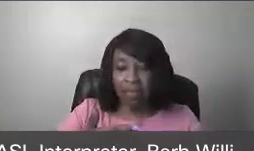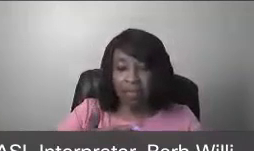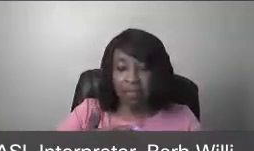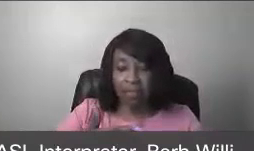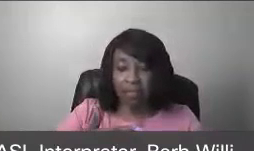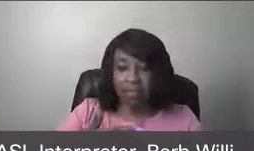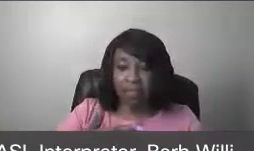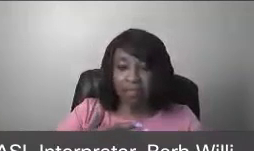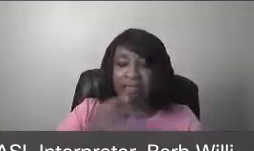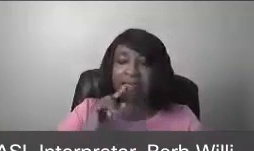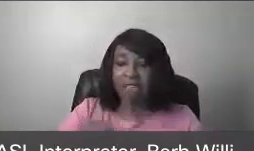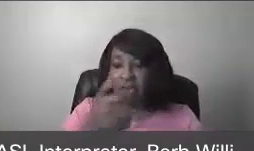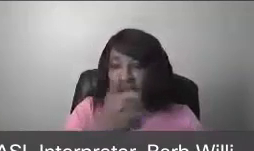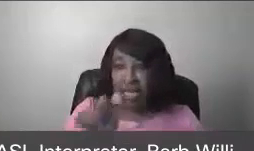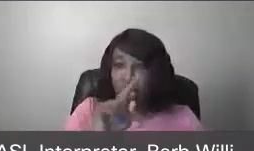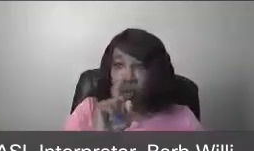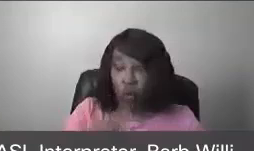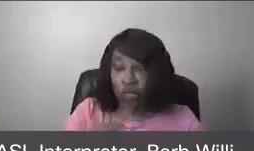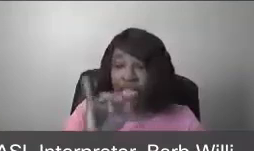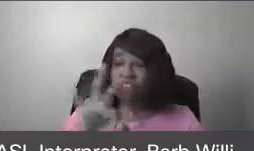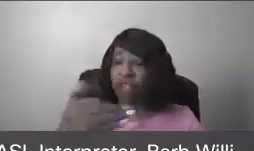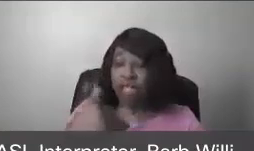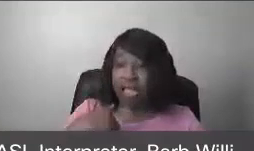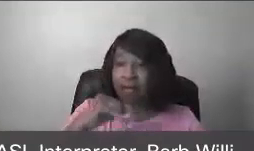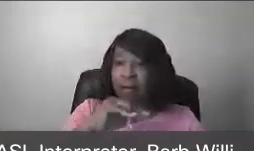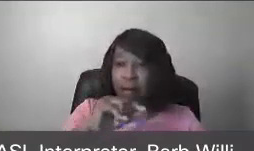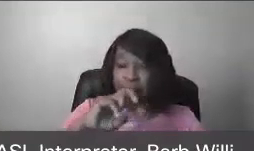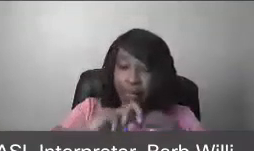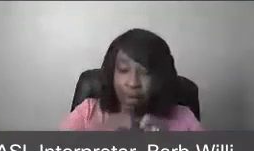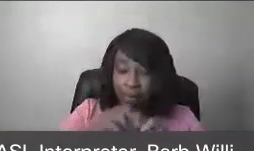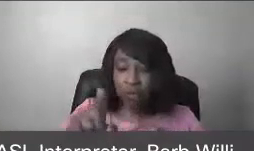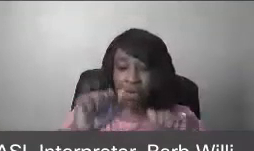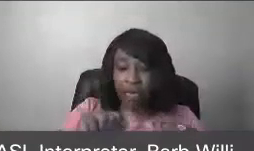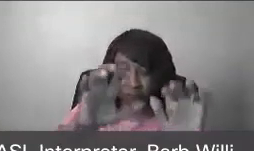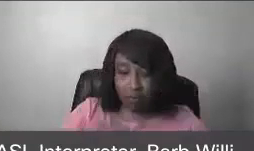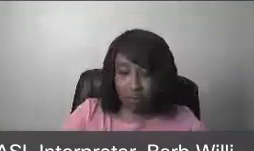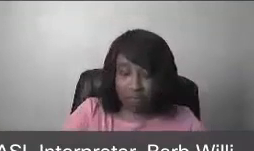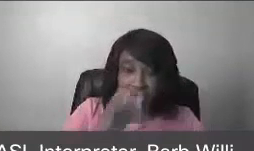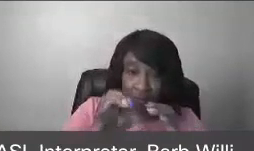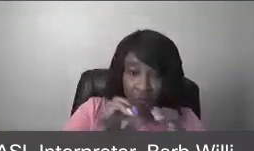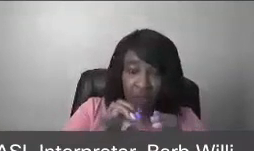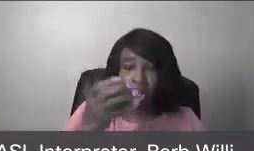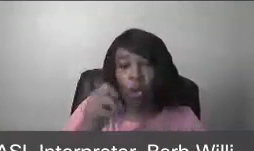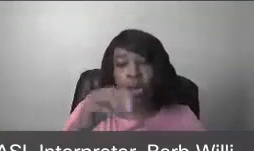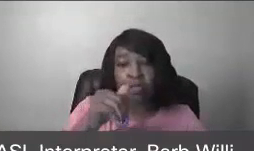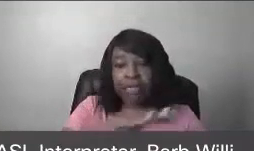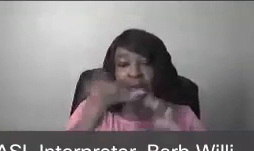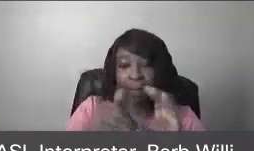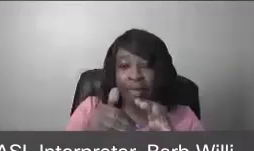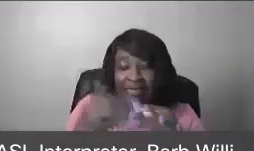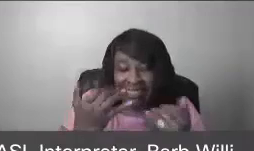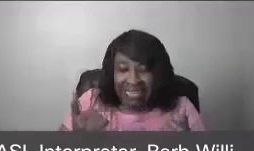questions if you have a problem putting them in the chat or wherever. I'm going to discuss today with you